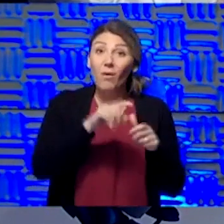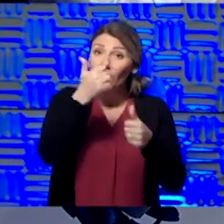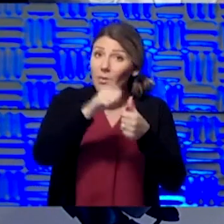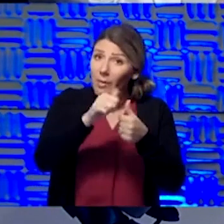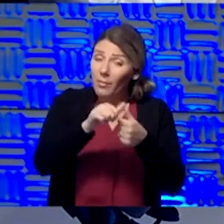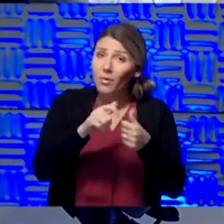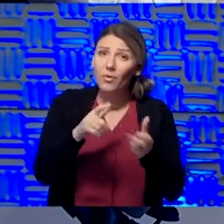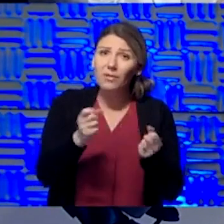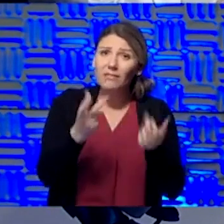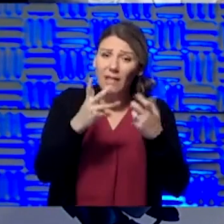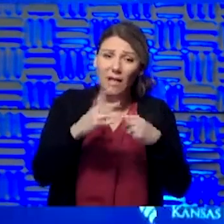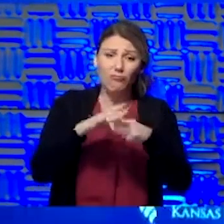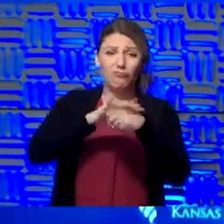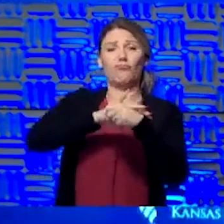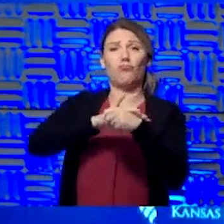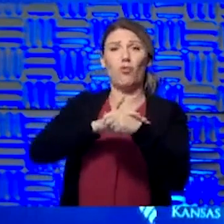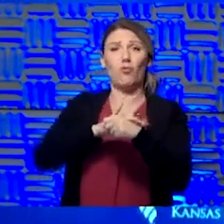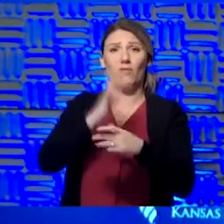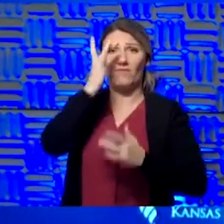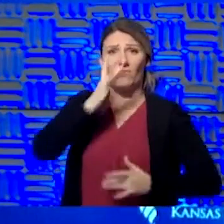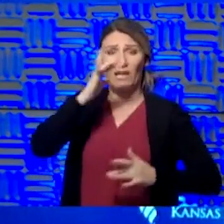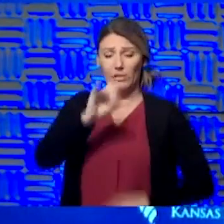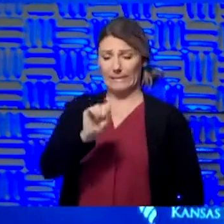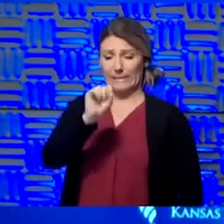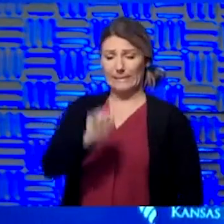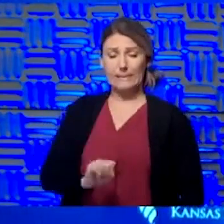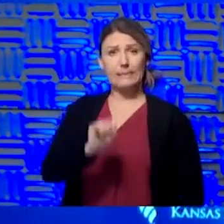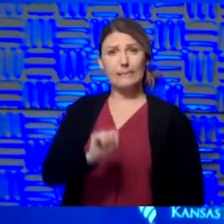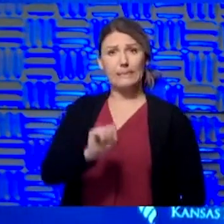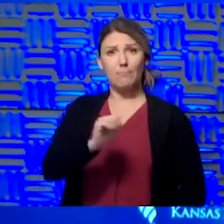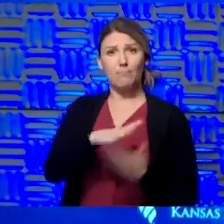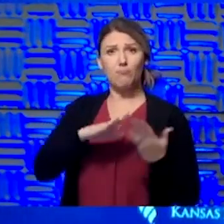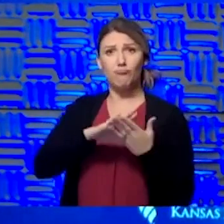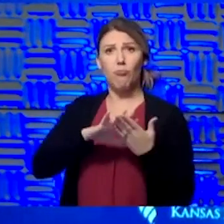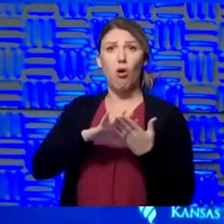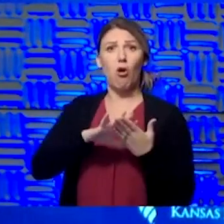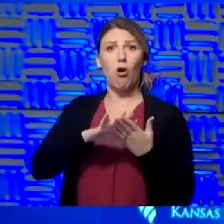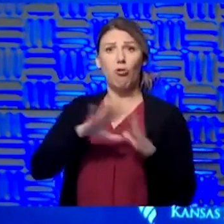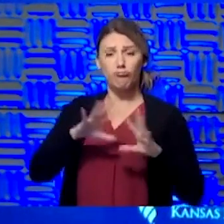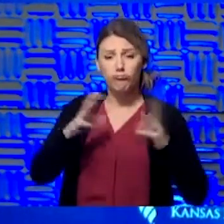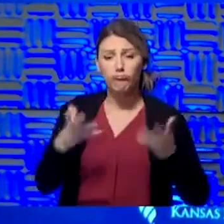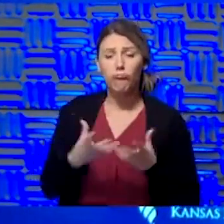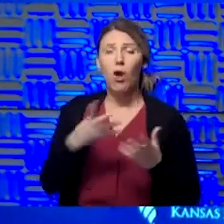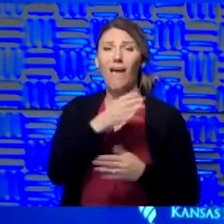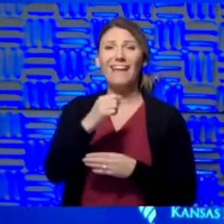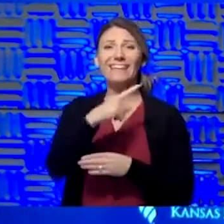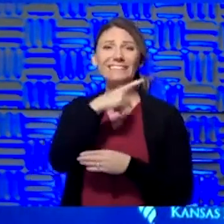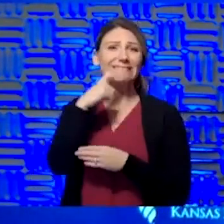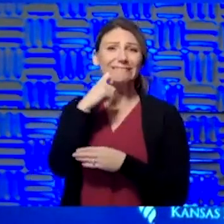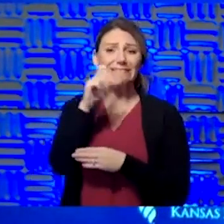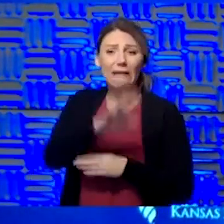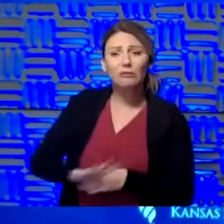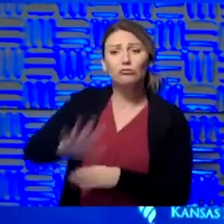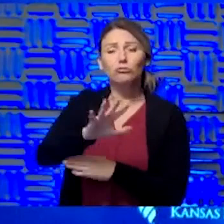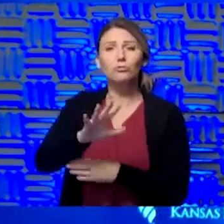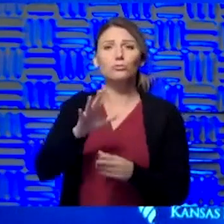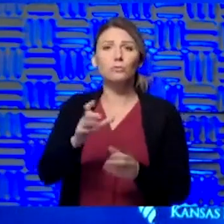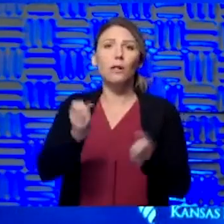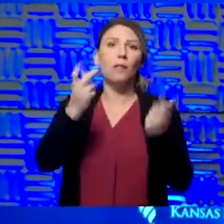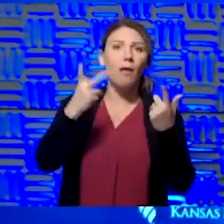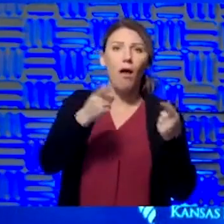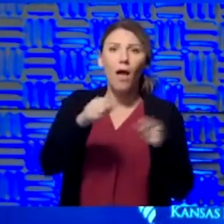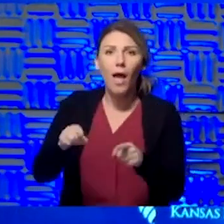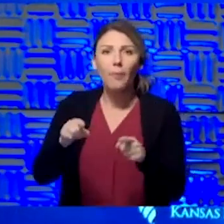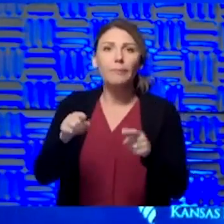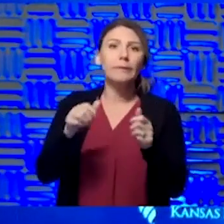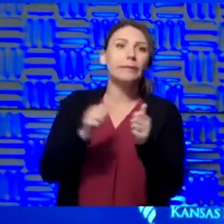lot of coronavirus in the southern hemisphere and in desert climates as well. There's a lot of coronavirus in Phoenix and